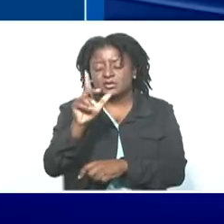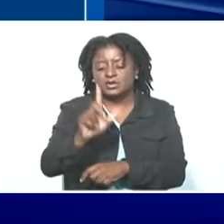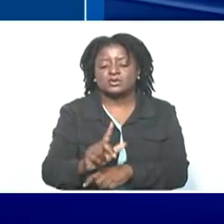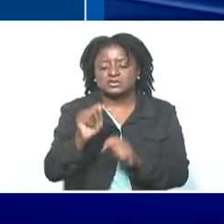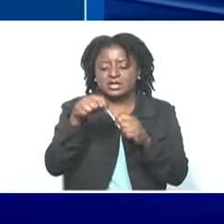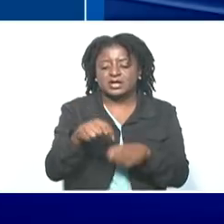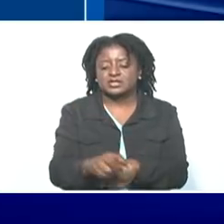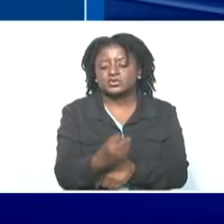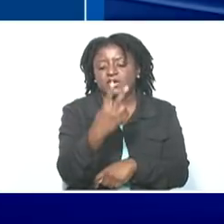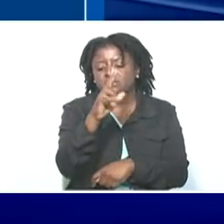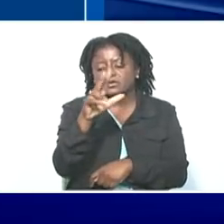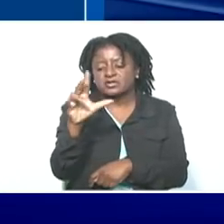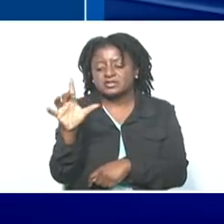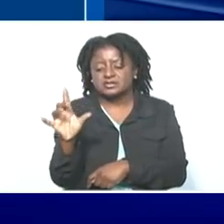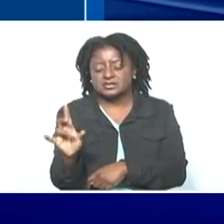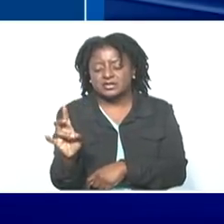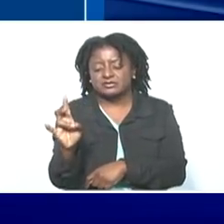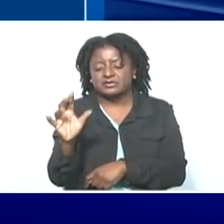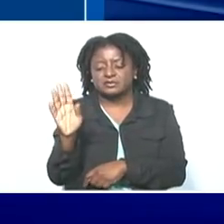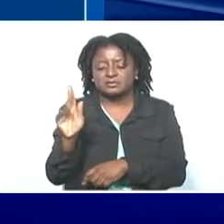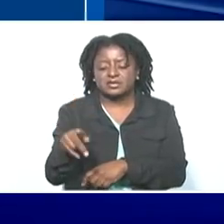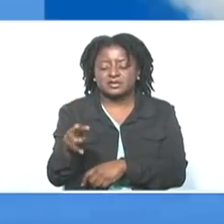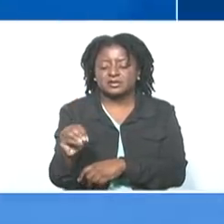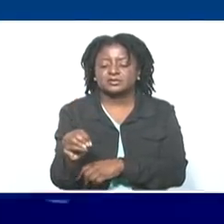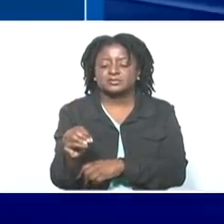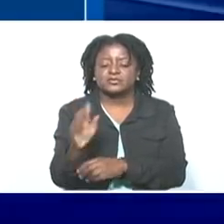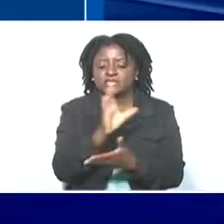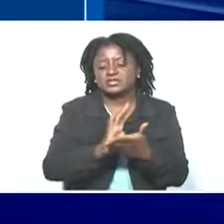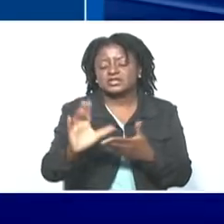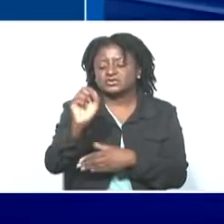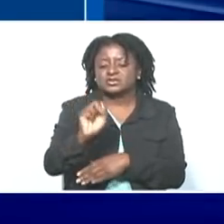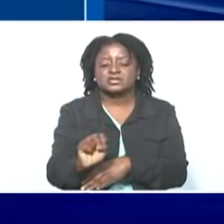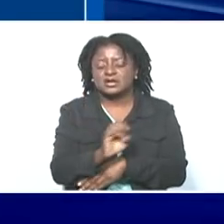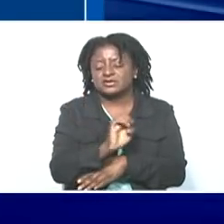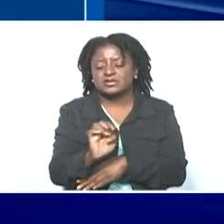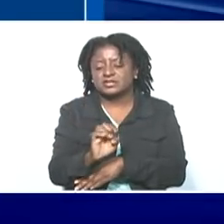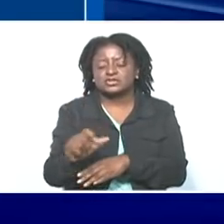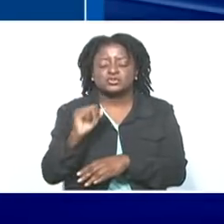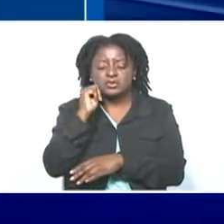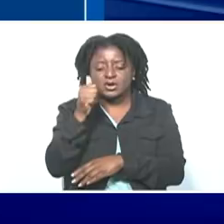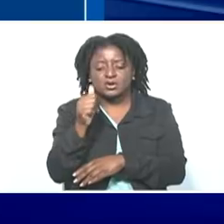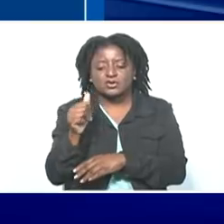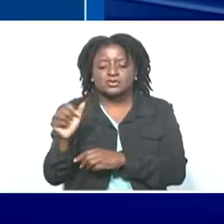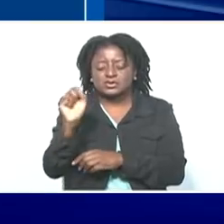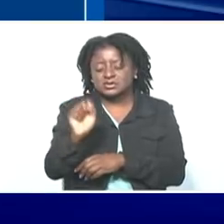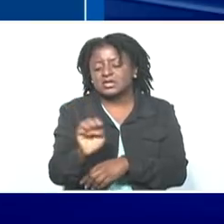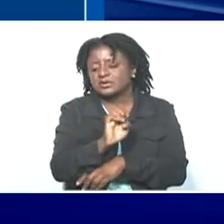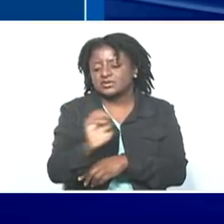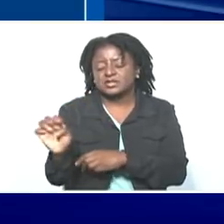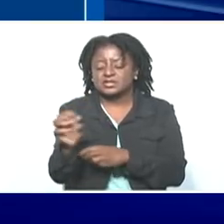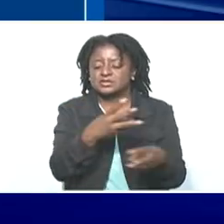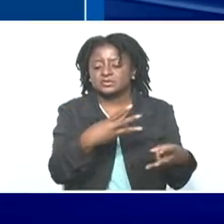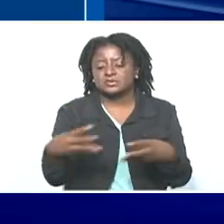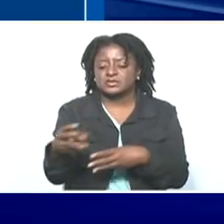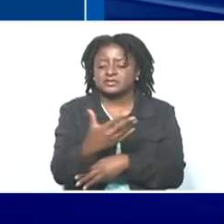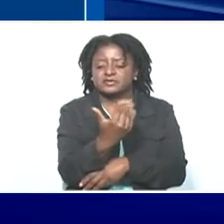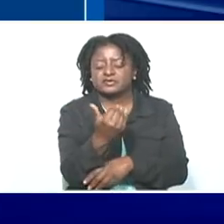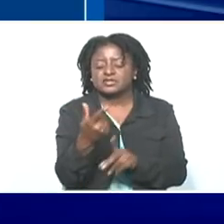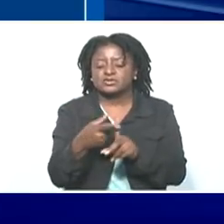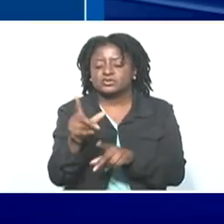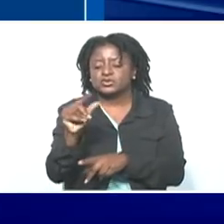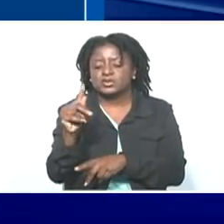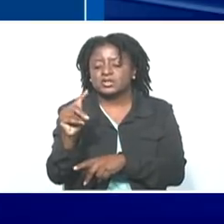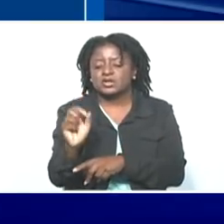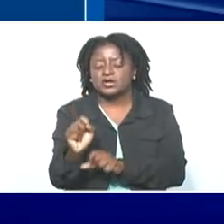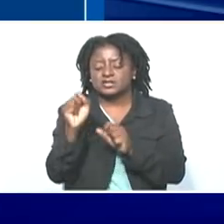your low tide at 12:37 in the afternoon. For the central and southeastern islands tomorrow, southeasterly flow 15 to 20 knots, so the